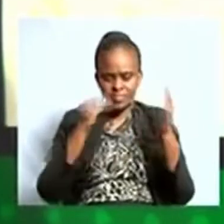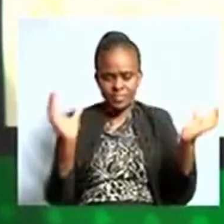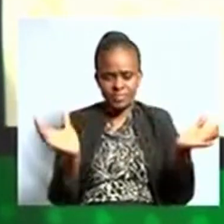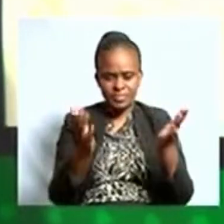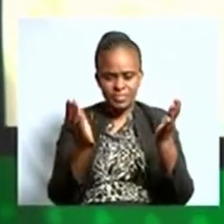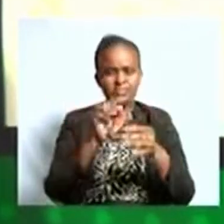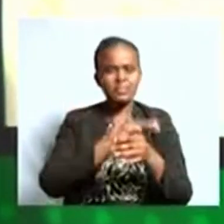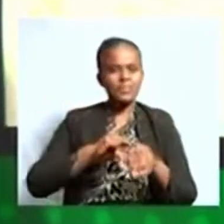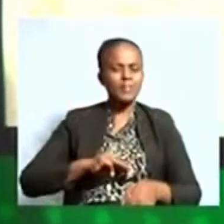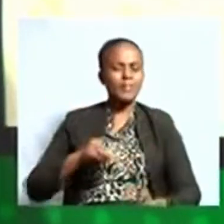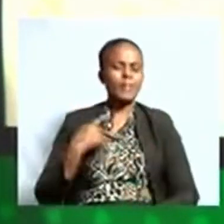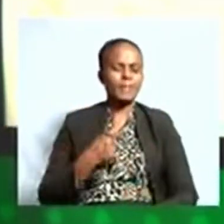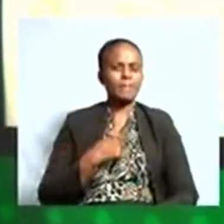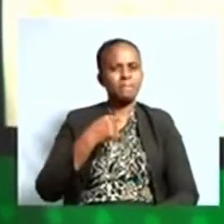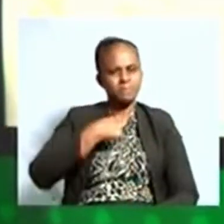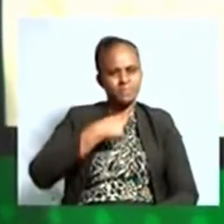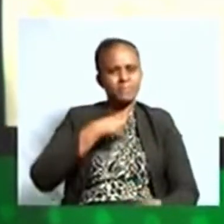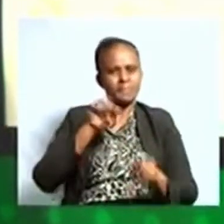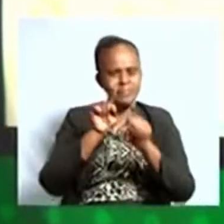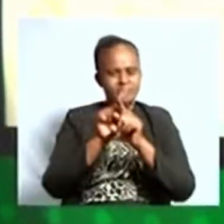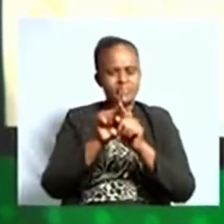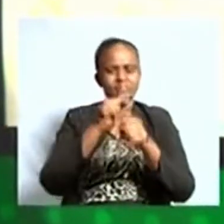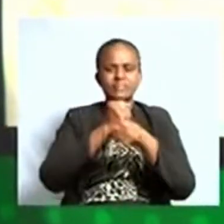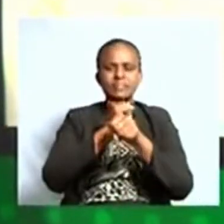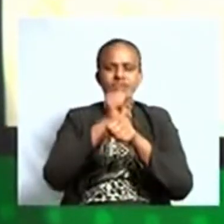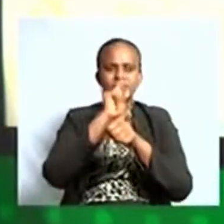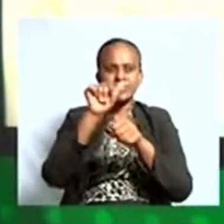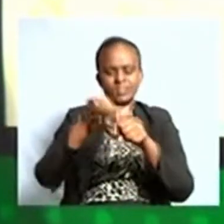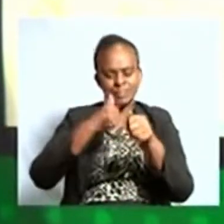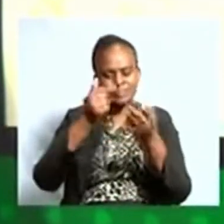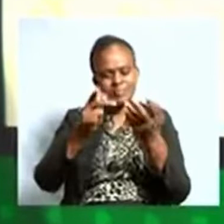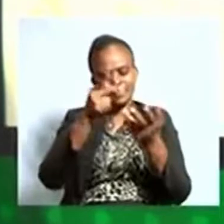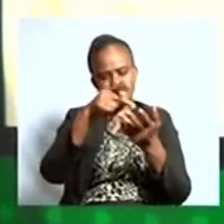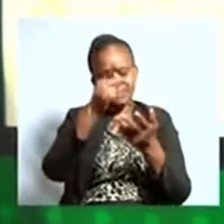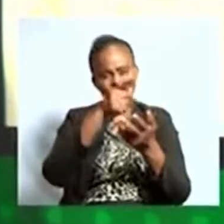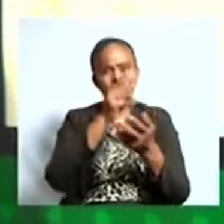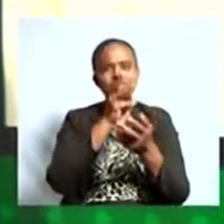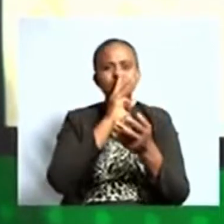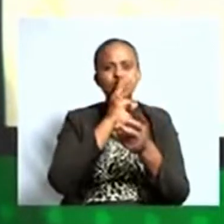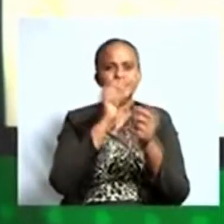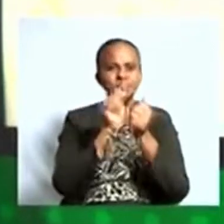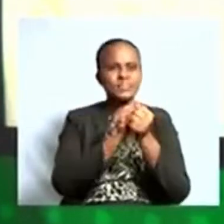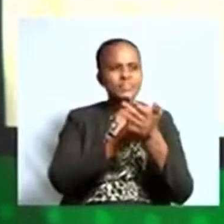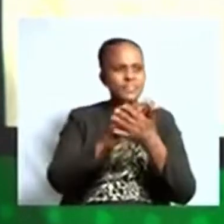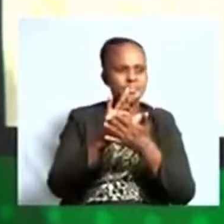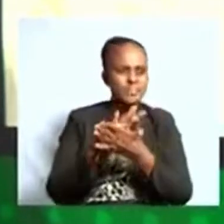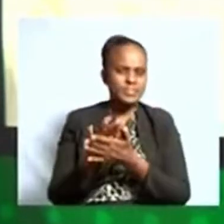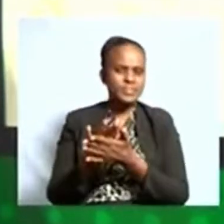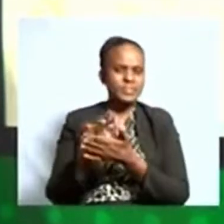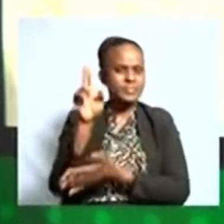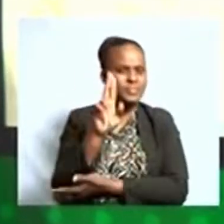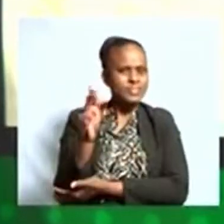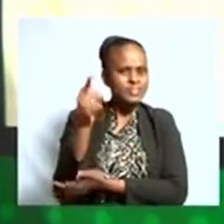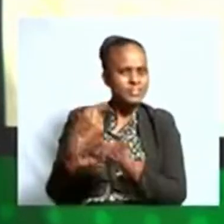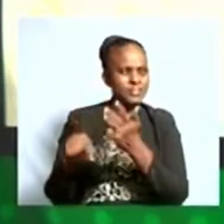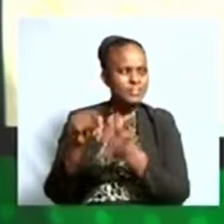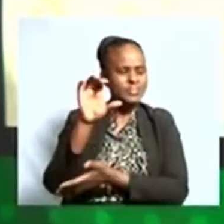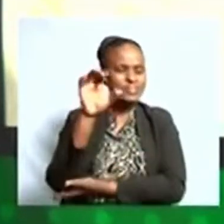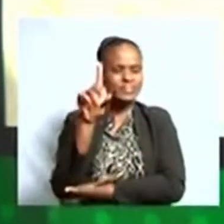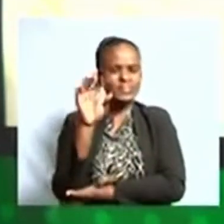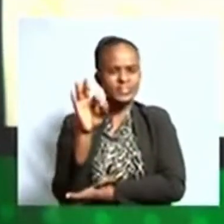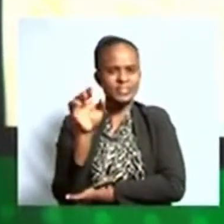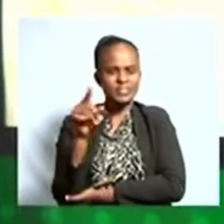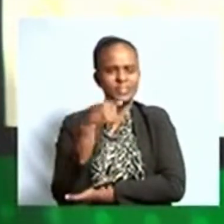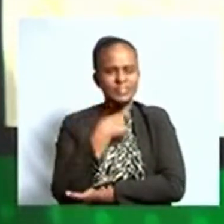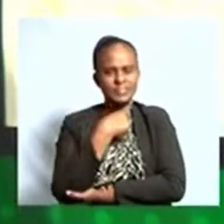of parliament, including myself, to ensure that we prioritize issues of water and sanitation using the CDF. But let